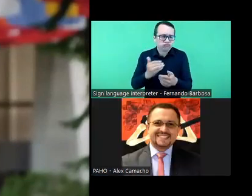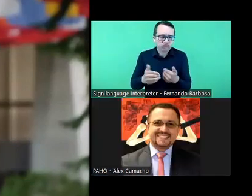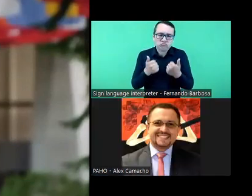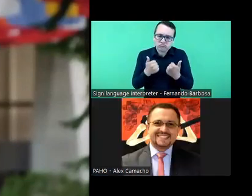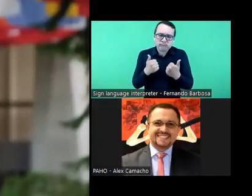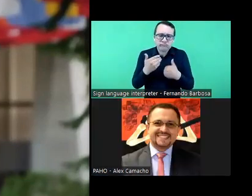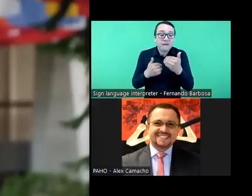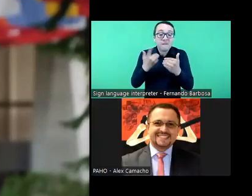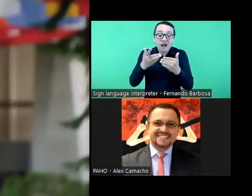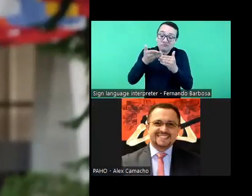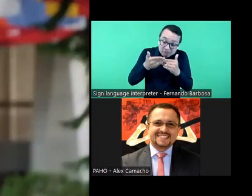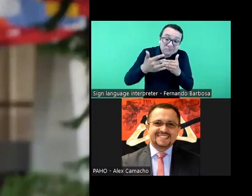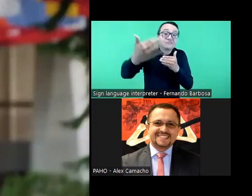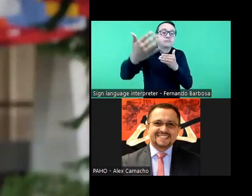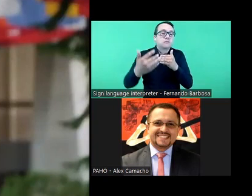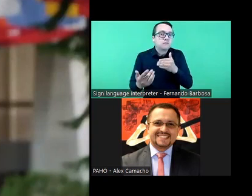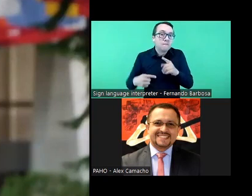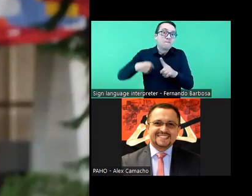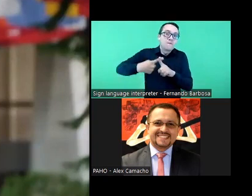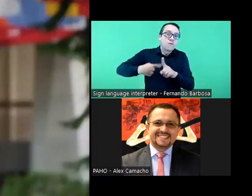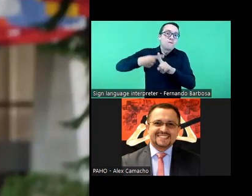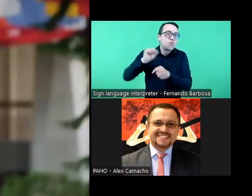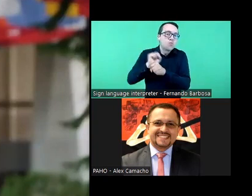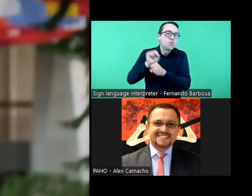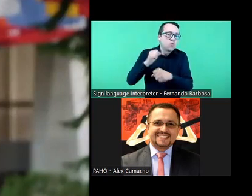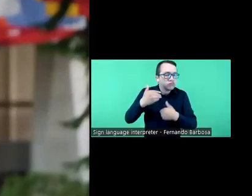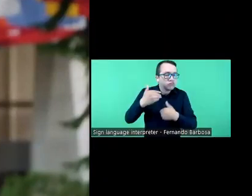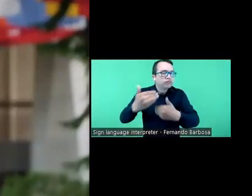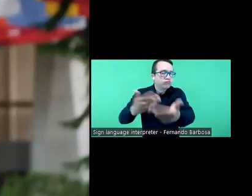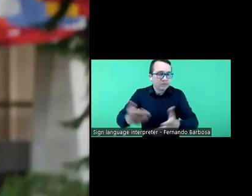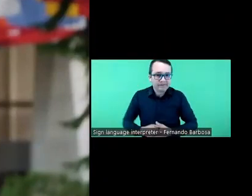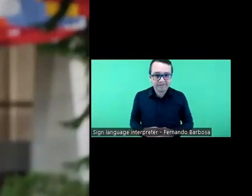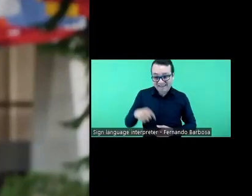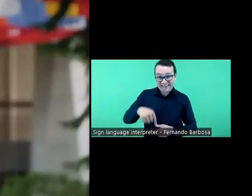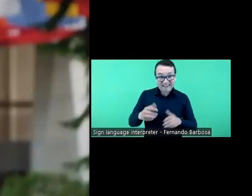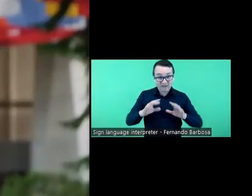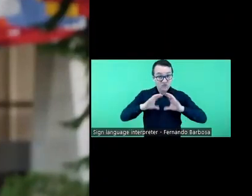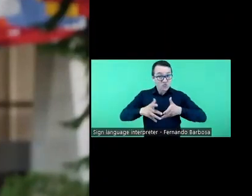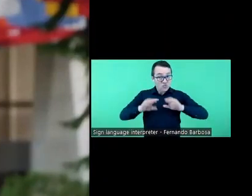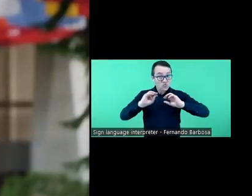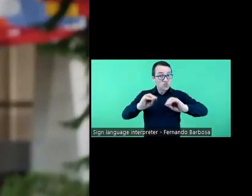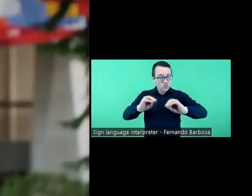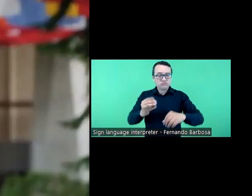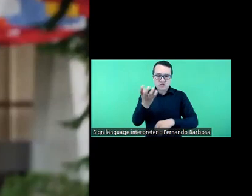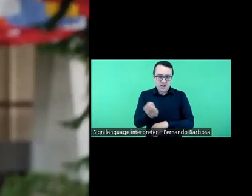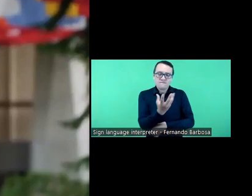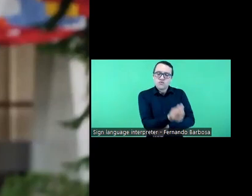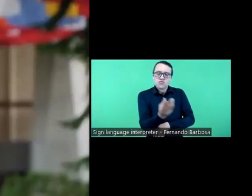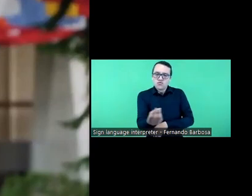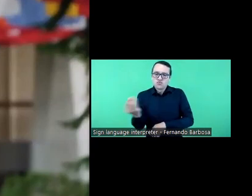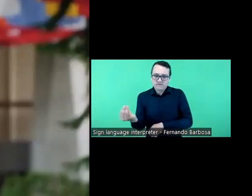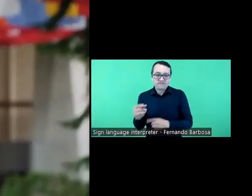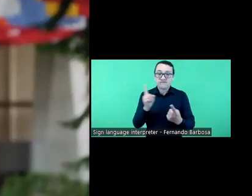more work to do. This course has a particular focus on engaging at-risk groups such as women,